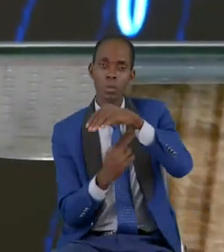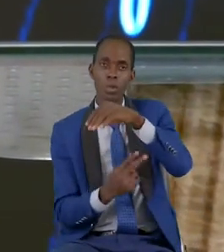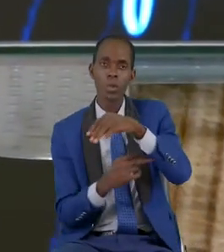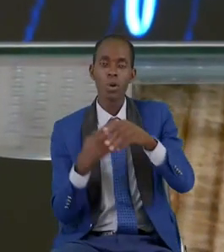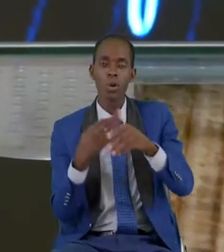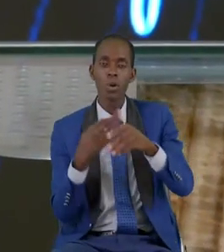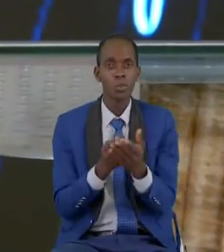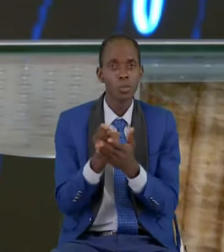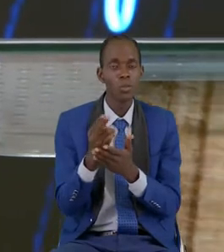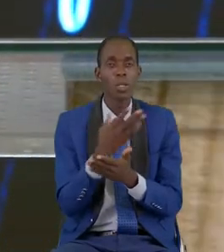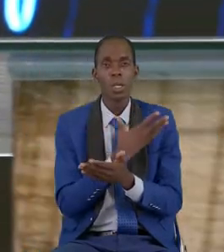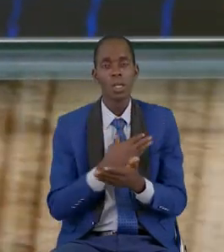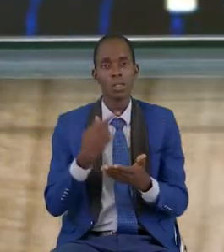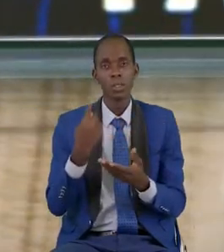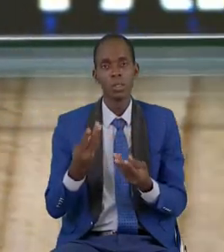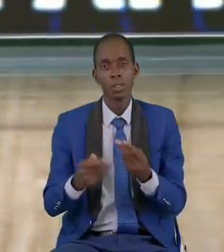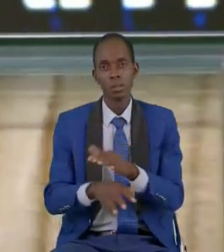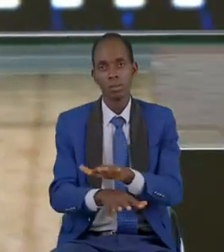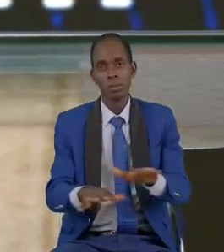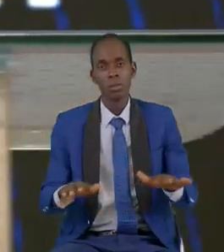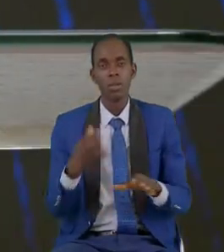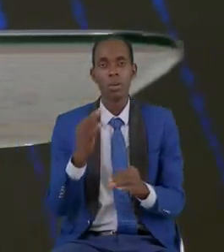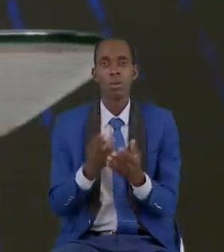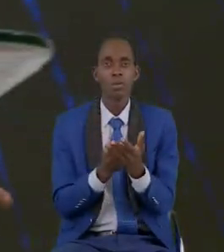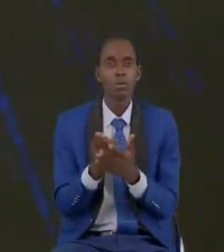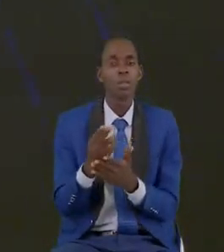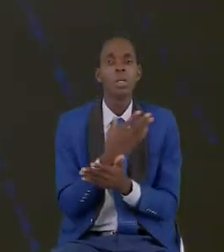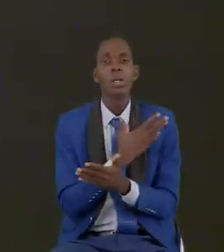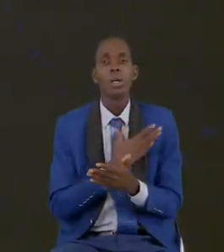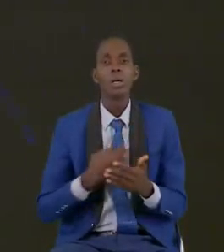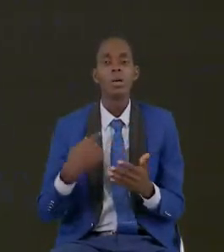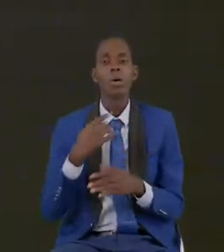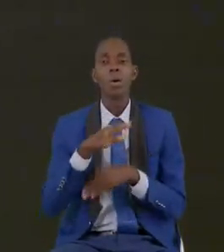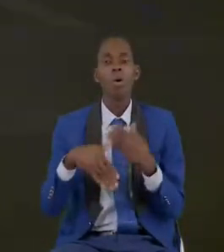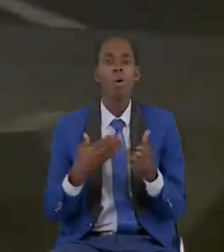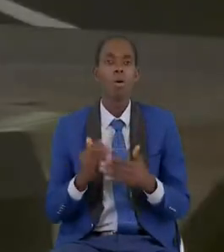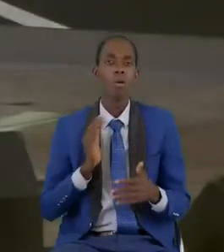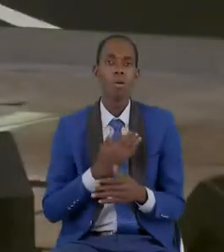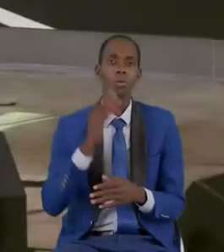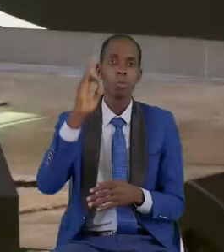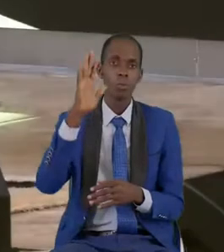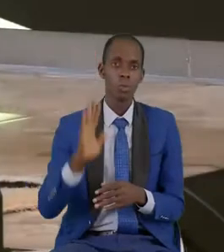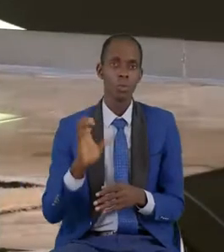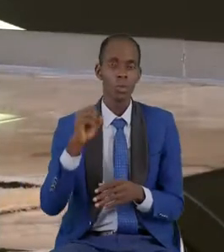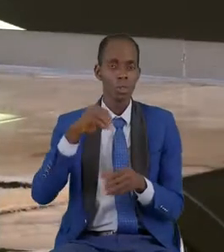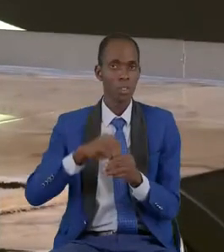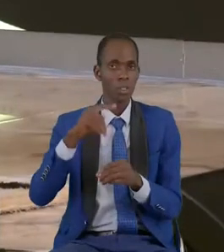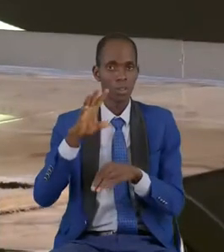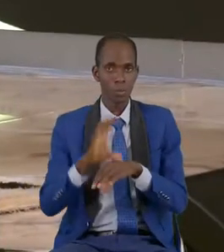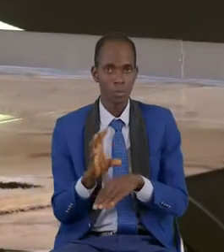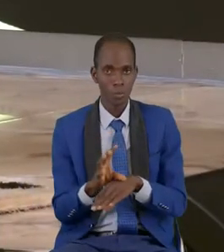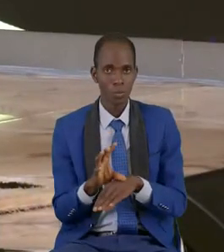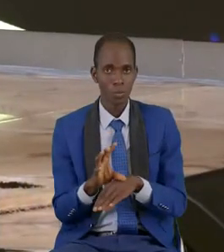the ground of truth. And those who are preachers then in the church must